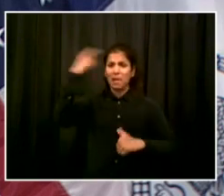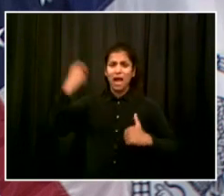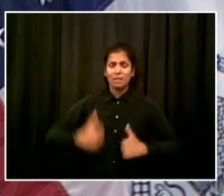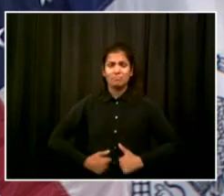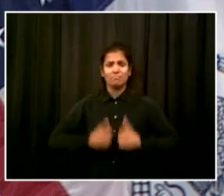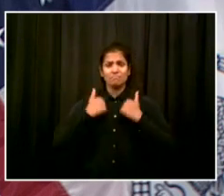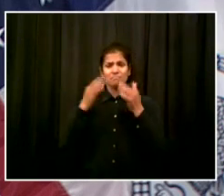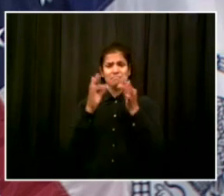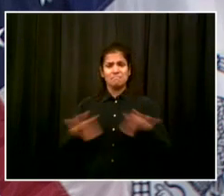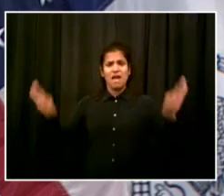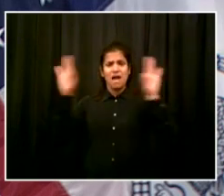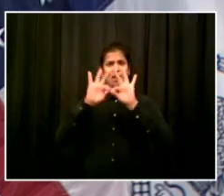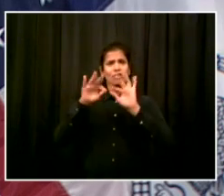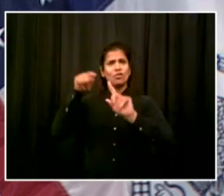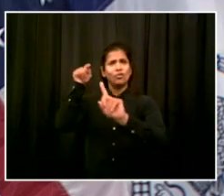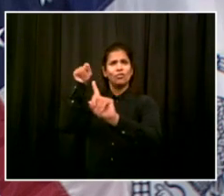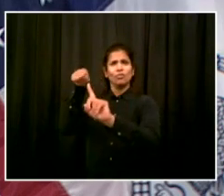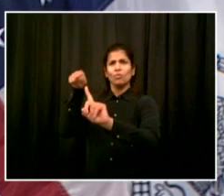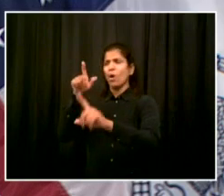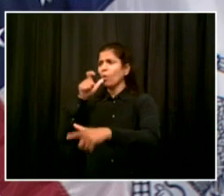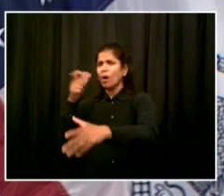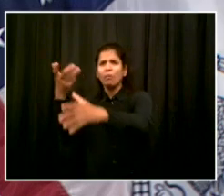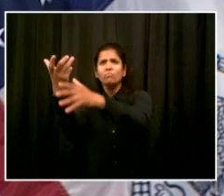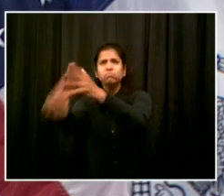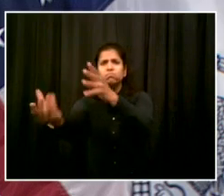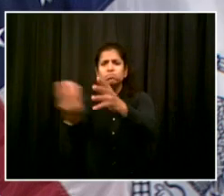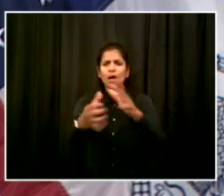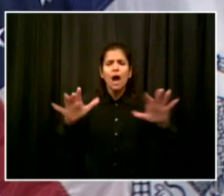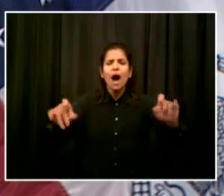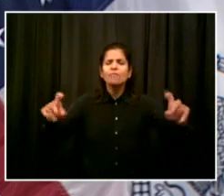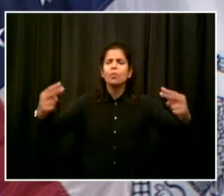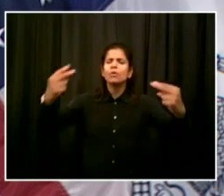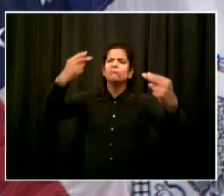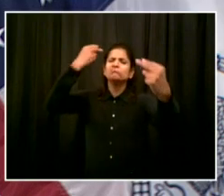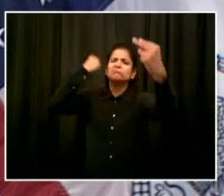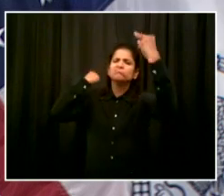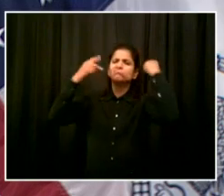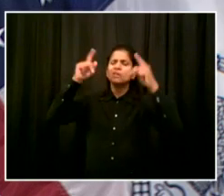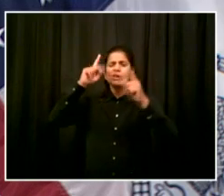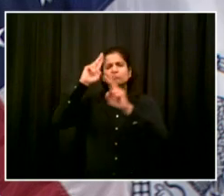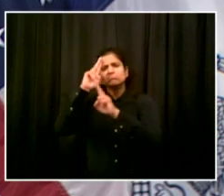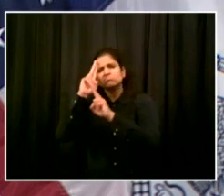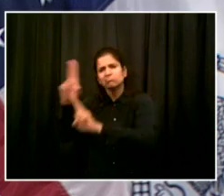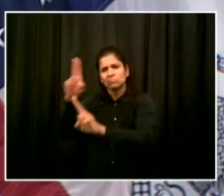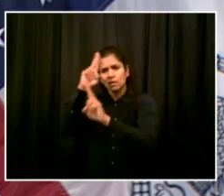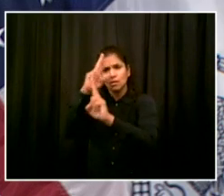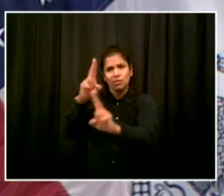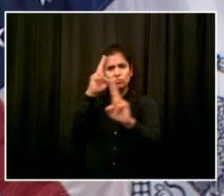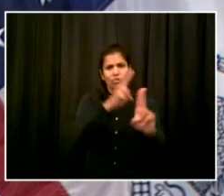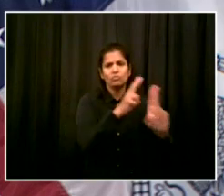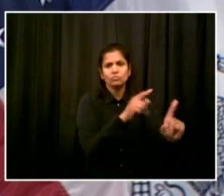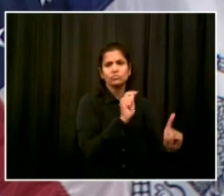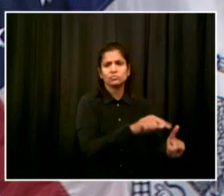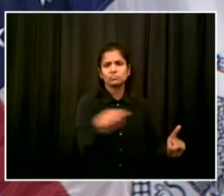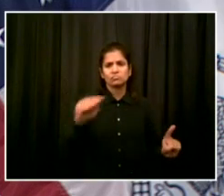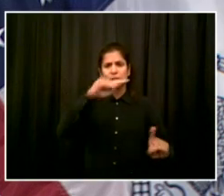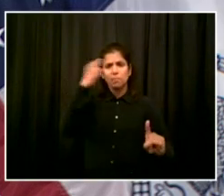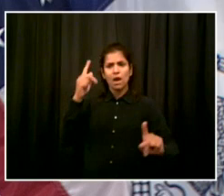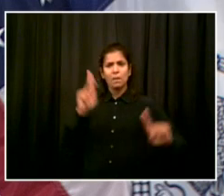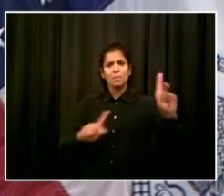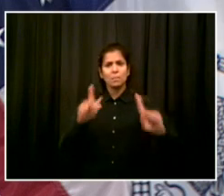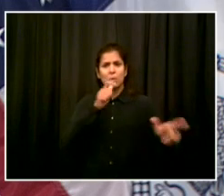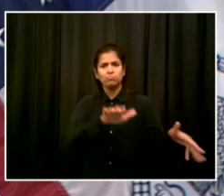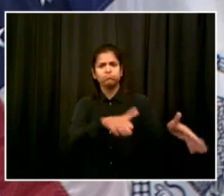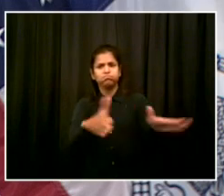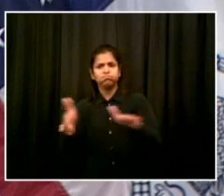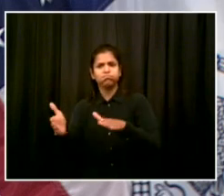Garner family, and I know how much pain they still feel. But I know they have joined into the efforts to move us forward and to focus on the